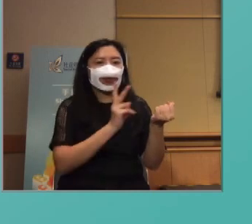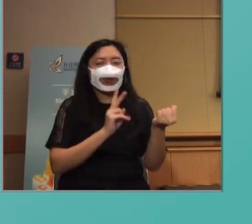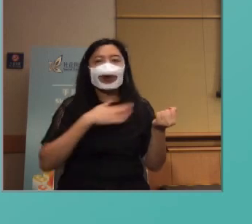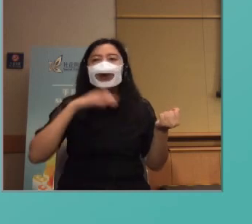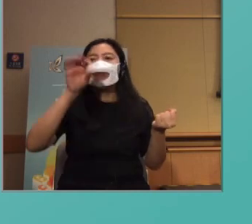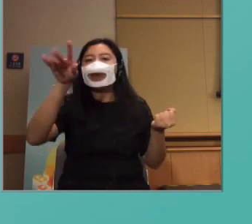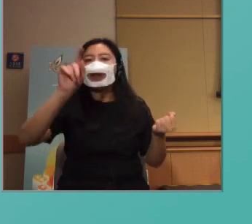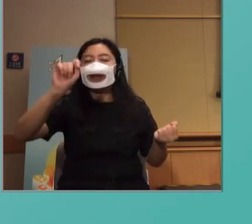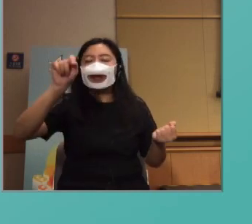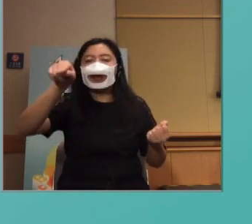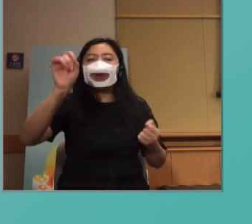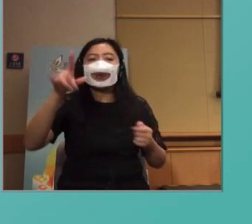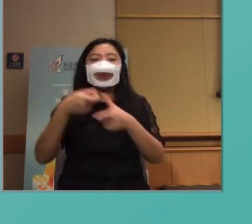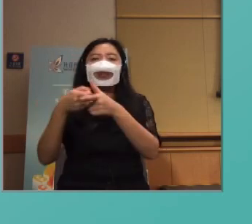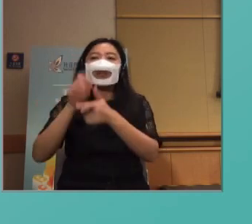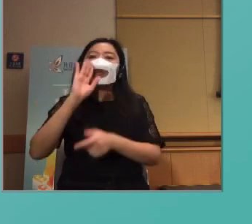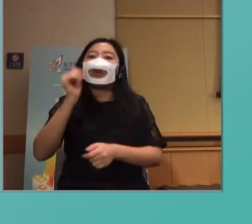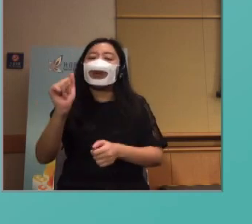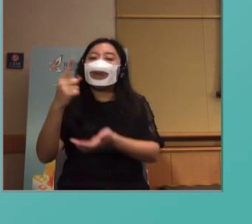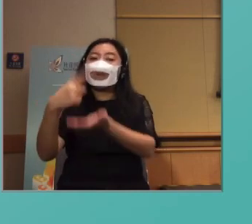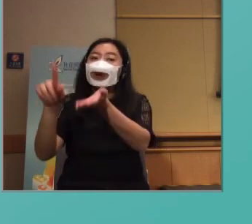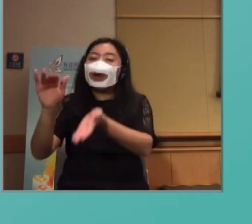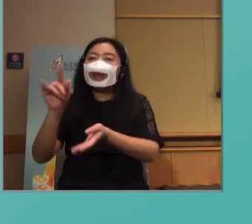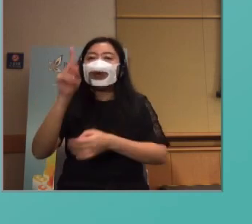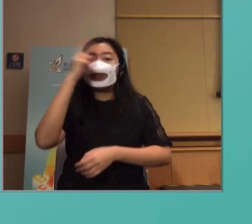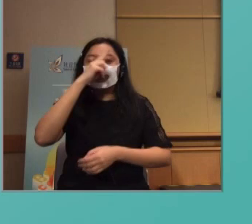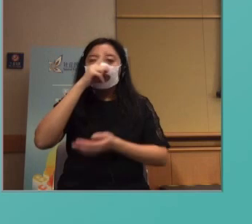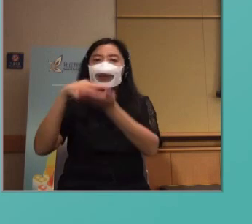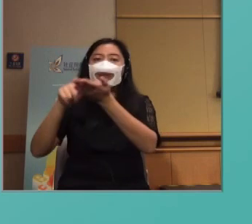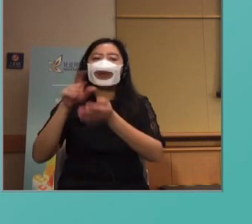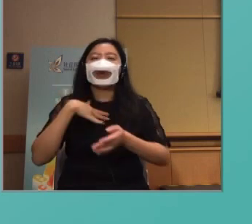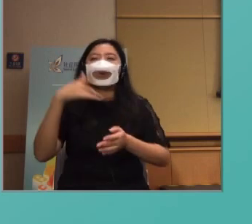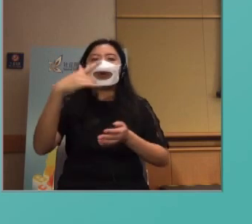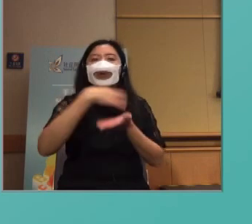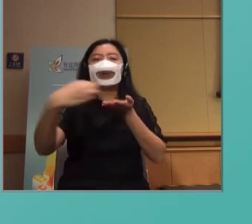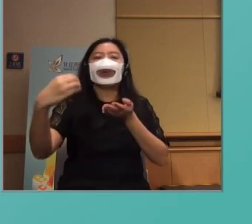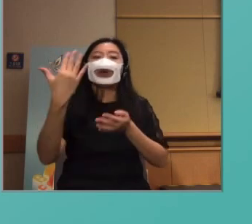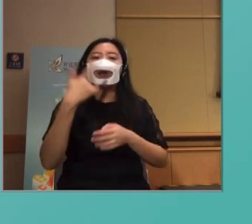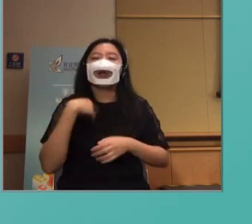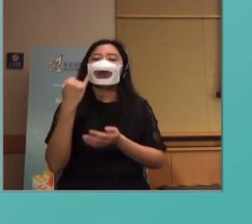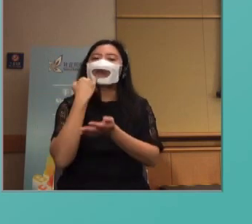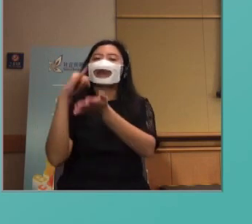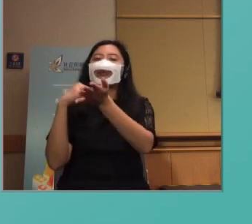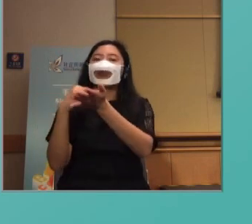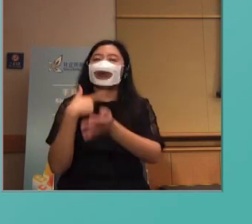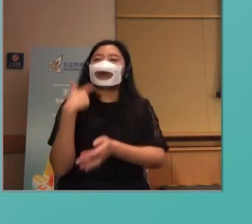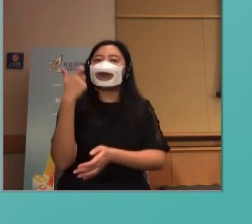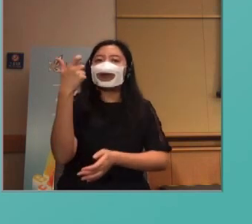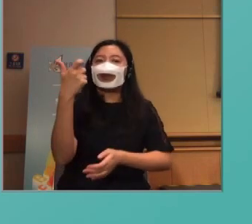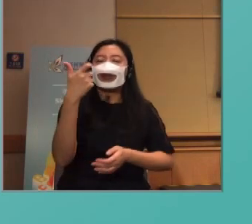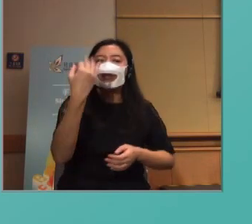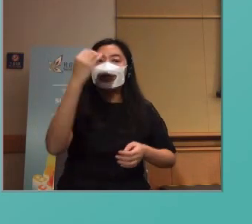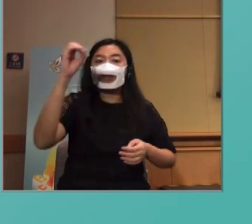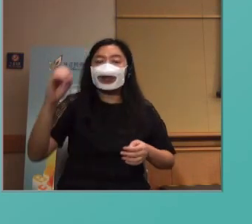I'll charge you 30 to 50% every time you do that. That's the digital world today, which is why innovation is stifled, and there is no actual freedom in